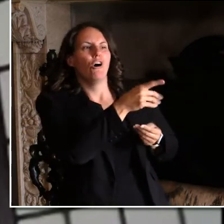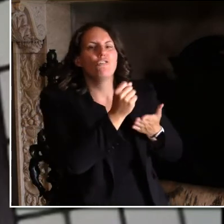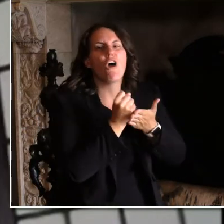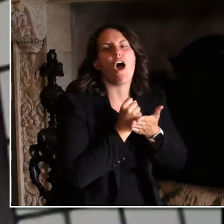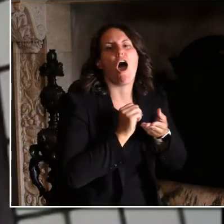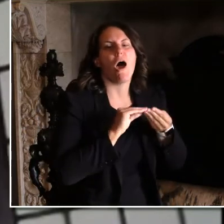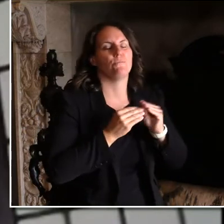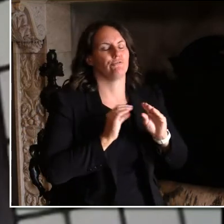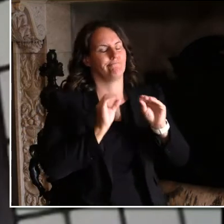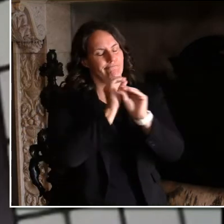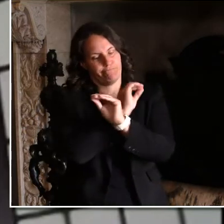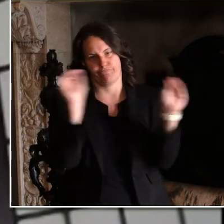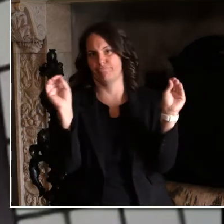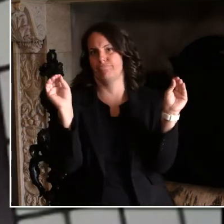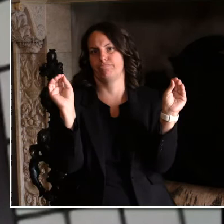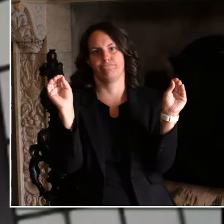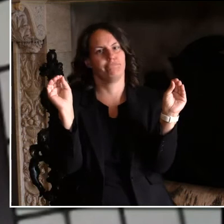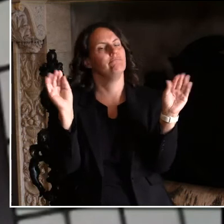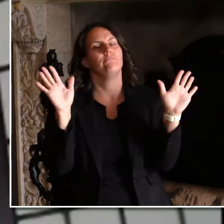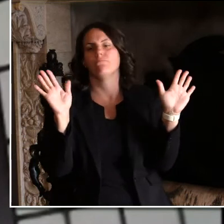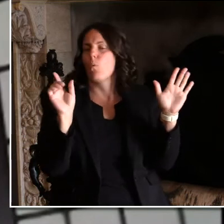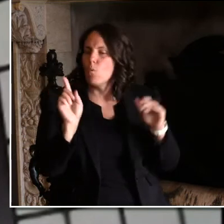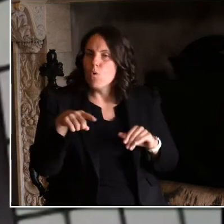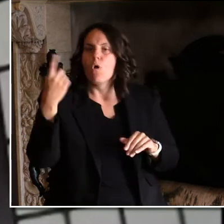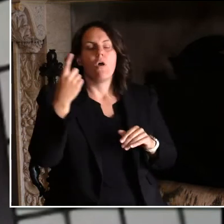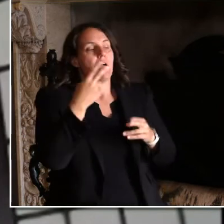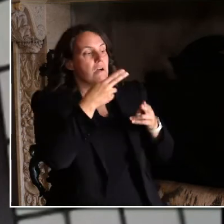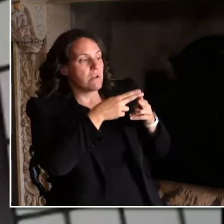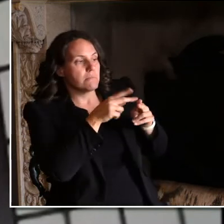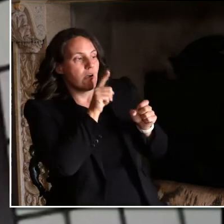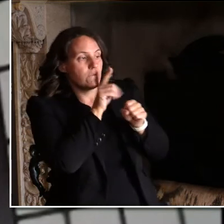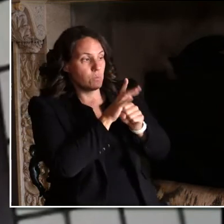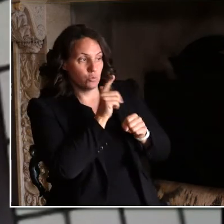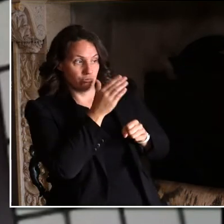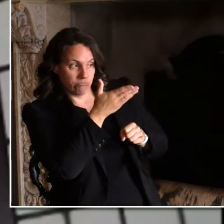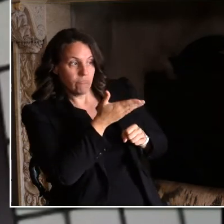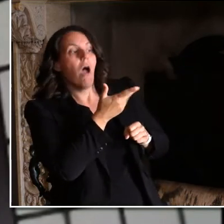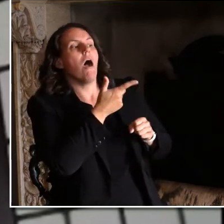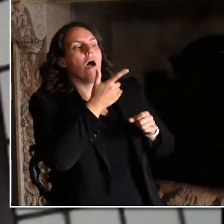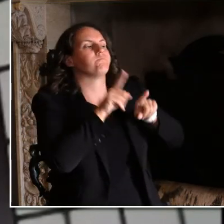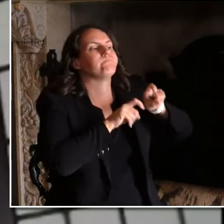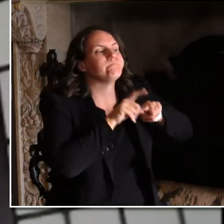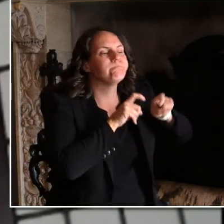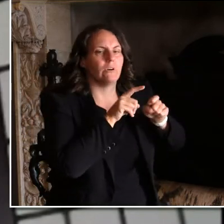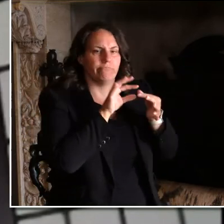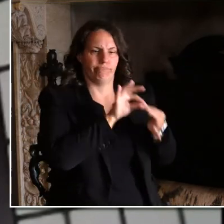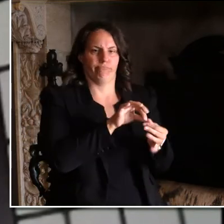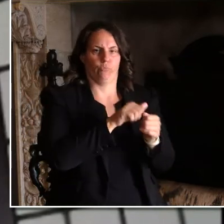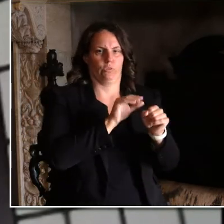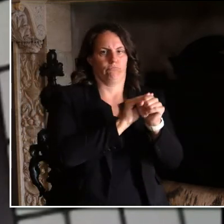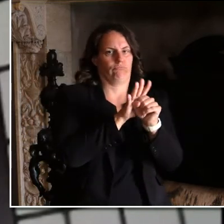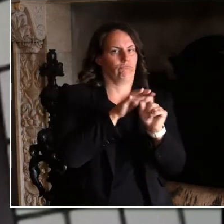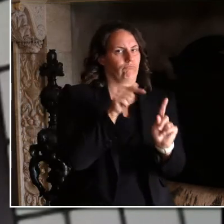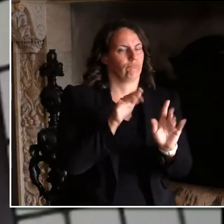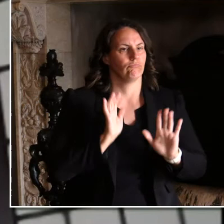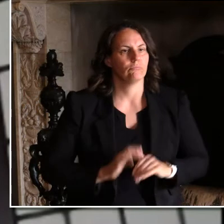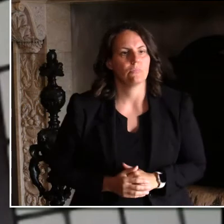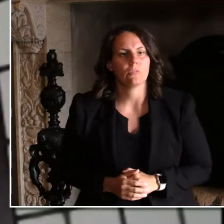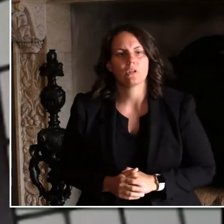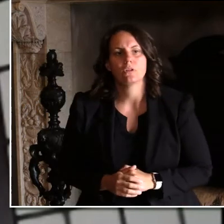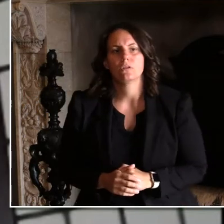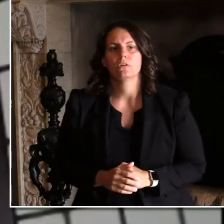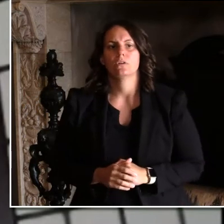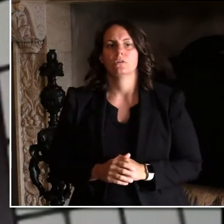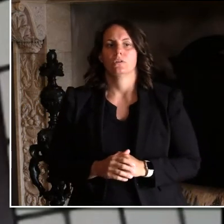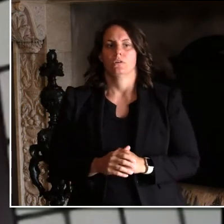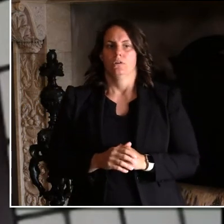and travel as what we're going to be asking in the COVID Connect website. So this is one of the reasons why it's going to prove to be